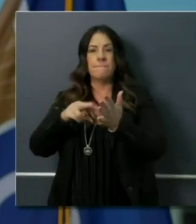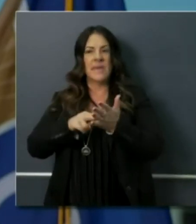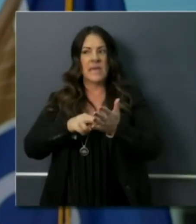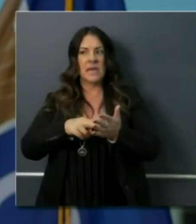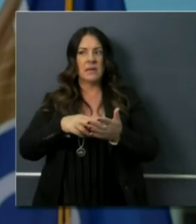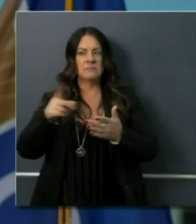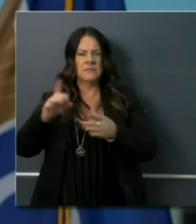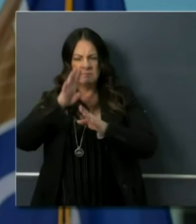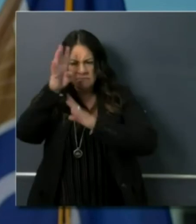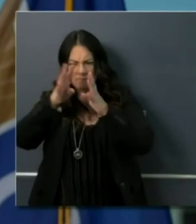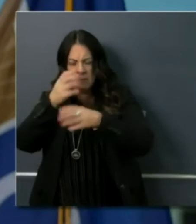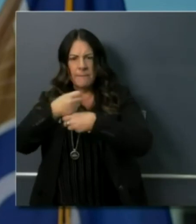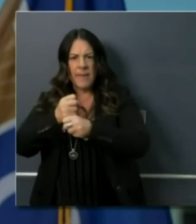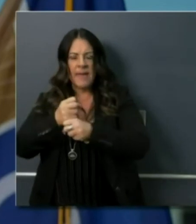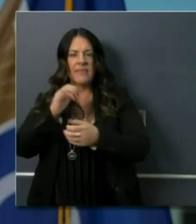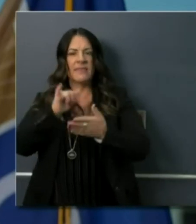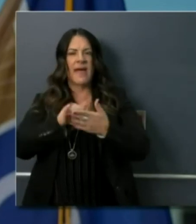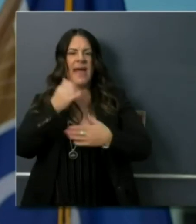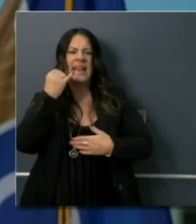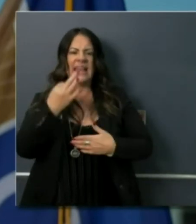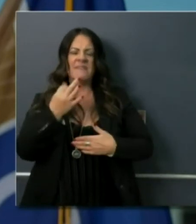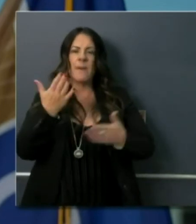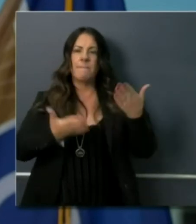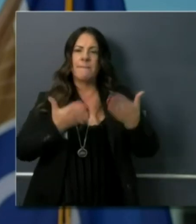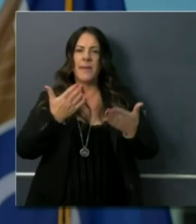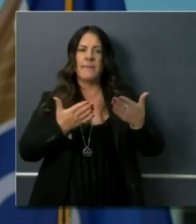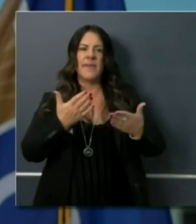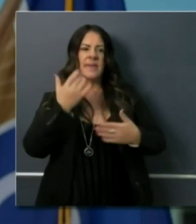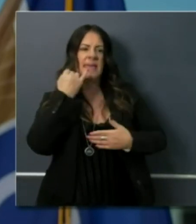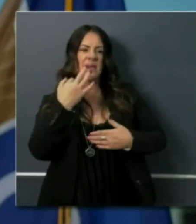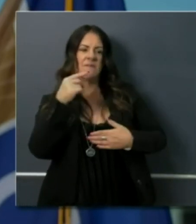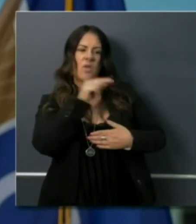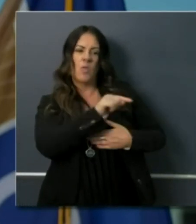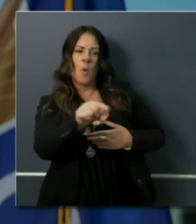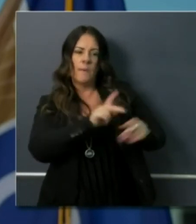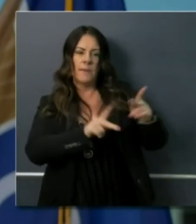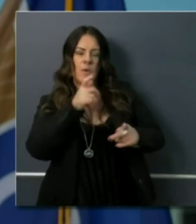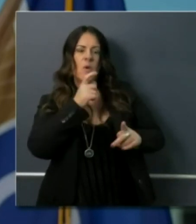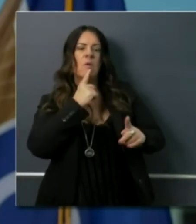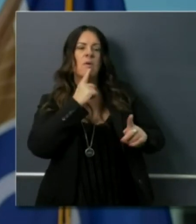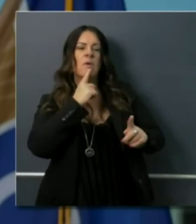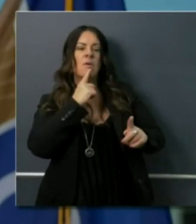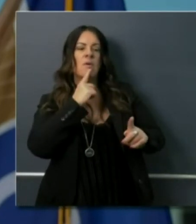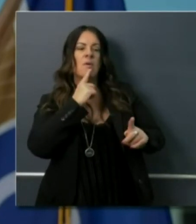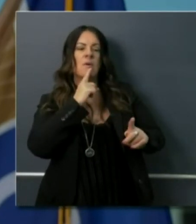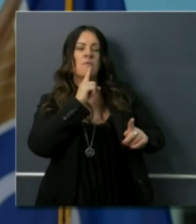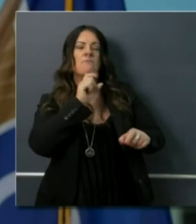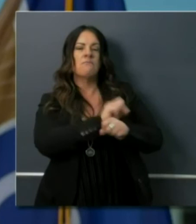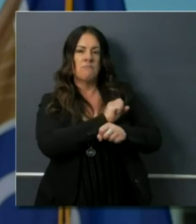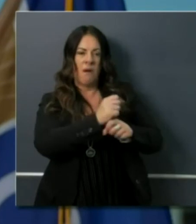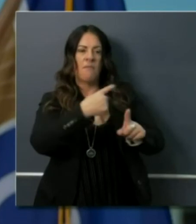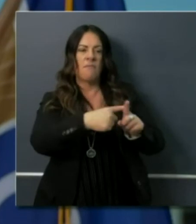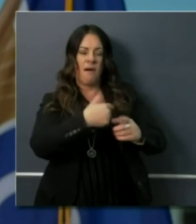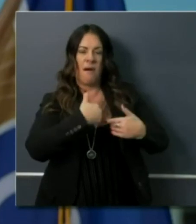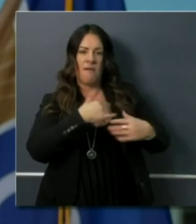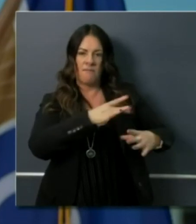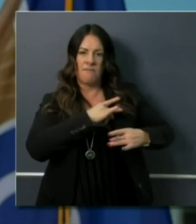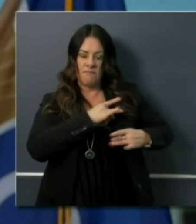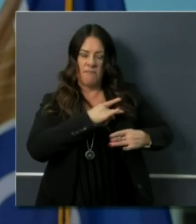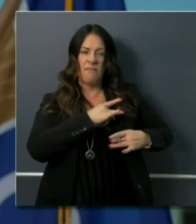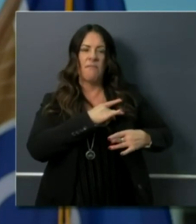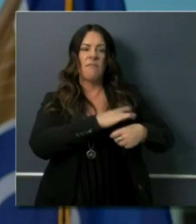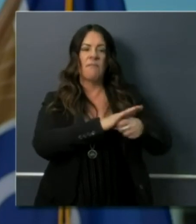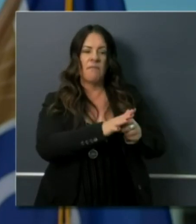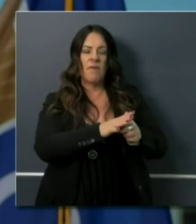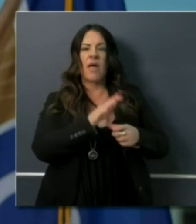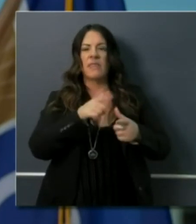been in the vicinity of someone that is positive for coronavirus. We're already using some